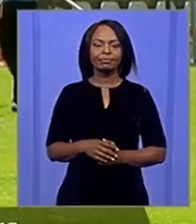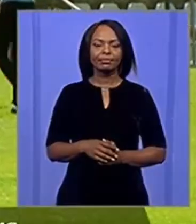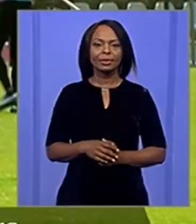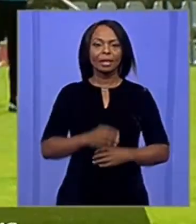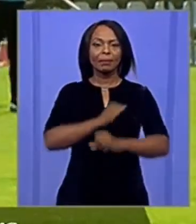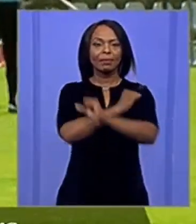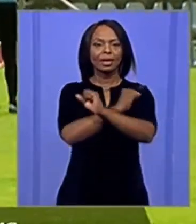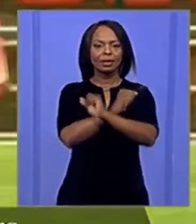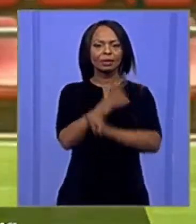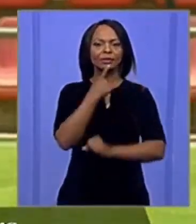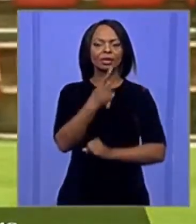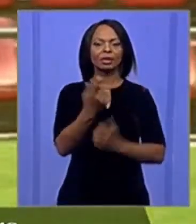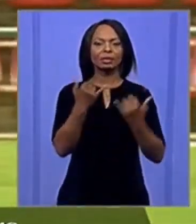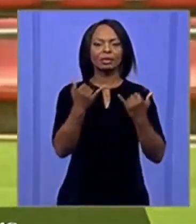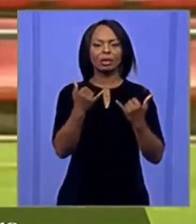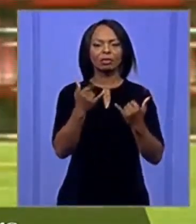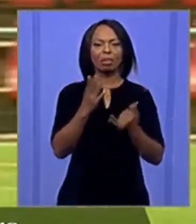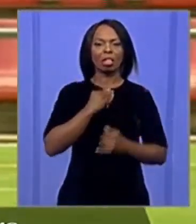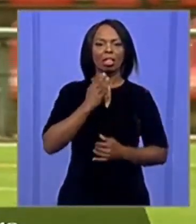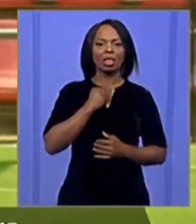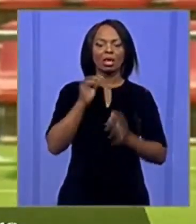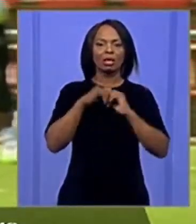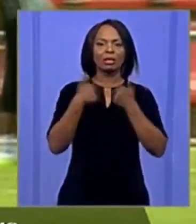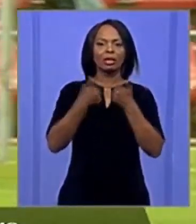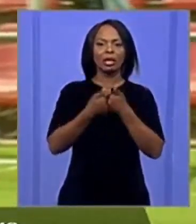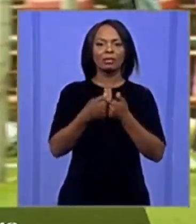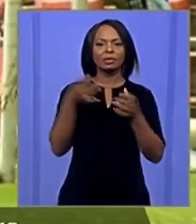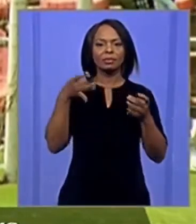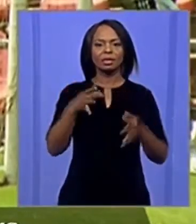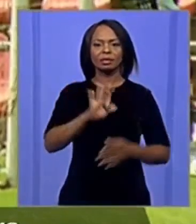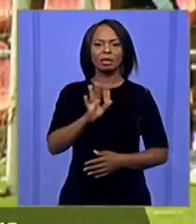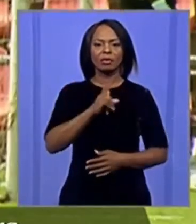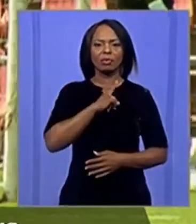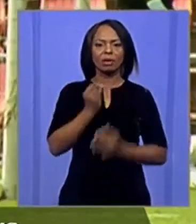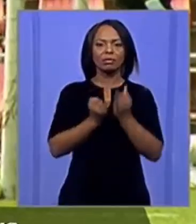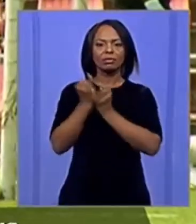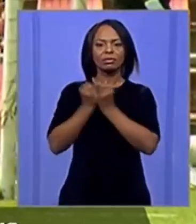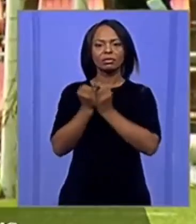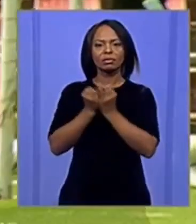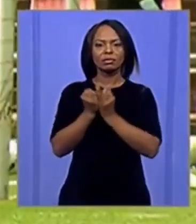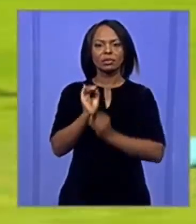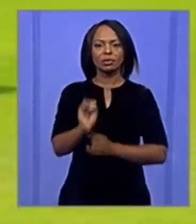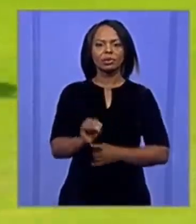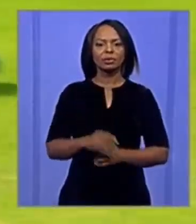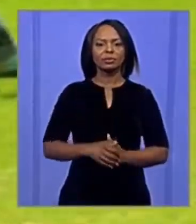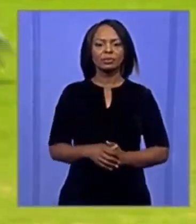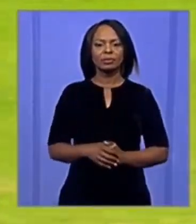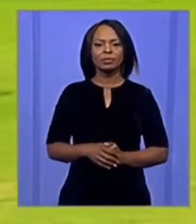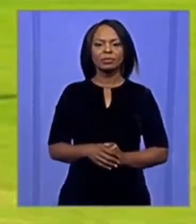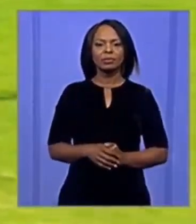Pirates ya re ga ya tshwanela ke go tlhaetsa motshameko wa Spurs matlho ka ntlha ya derby.